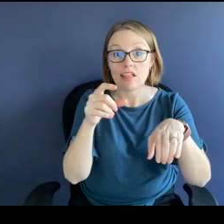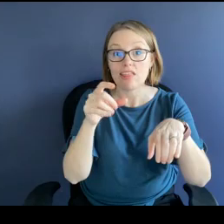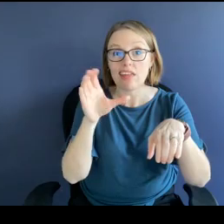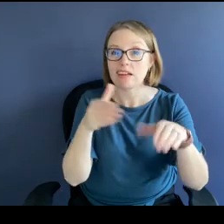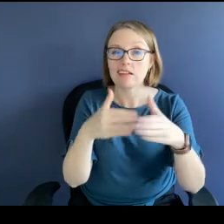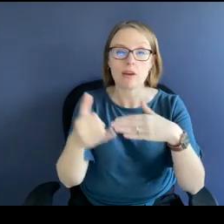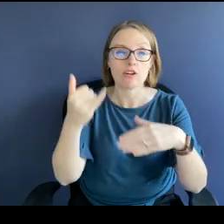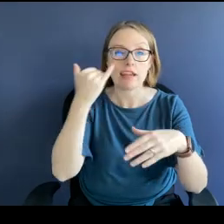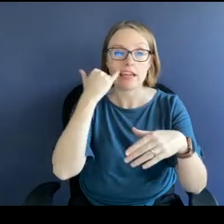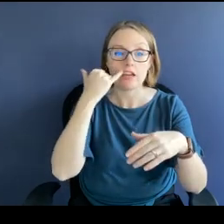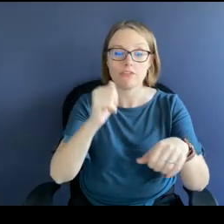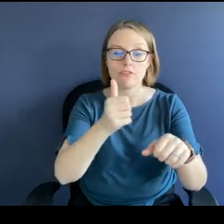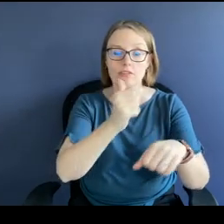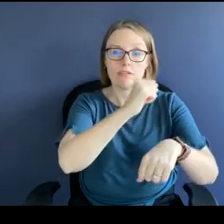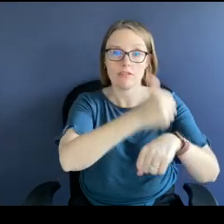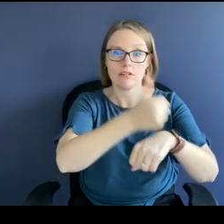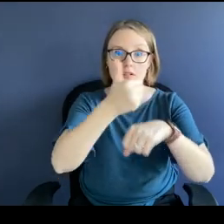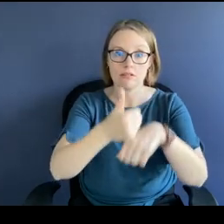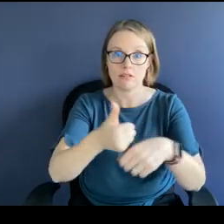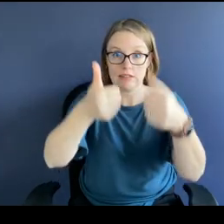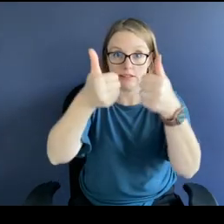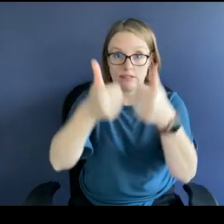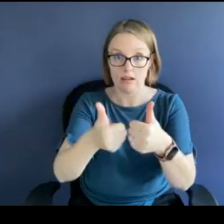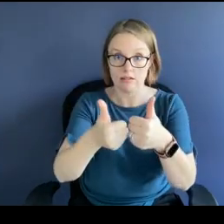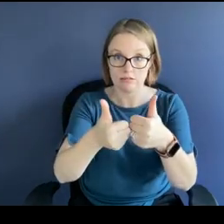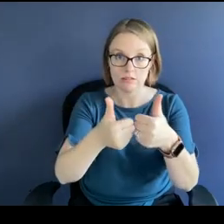models and over-under models.